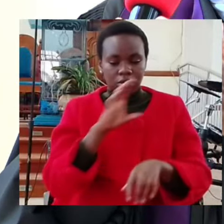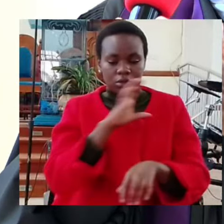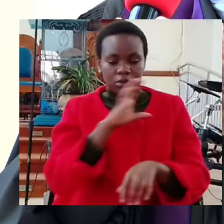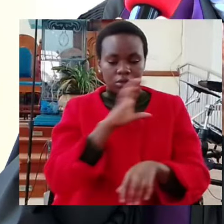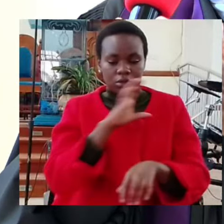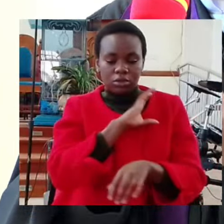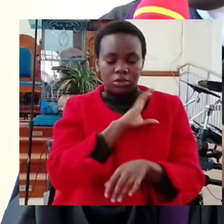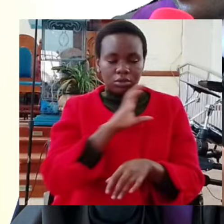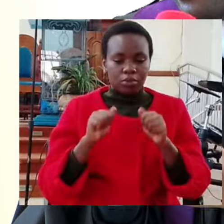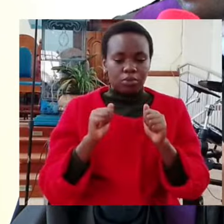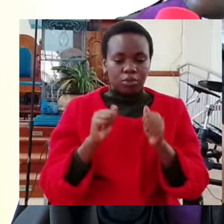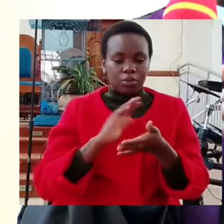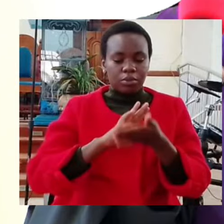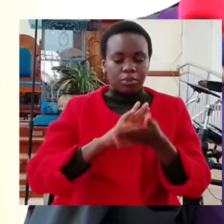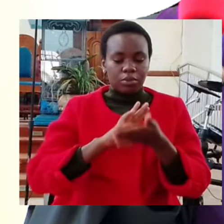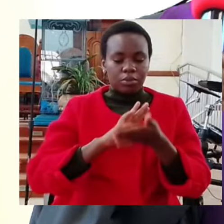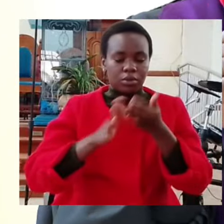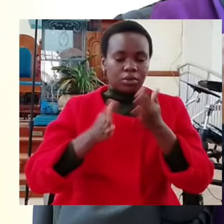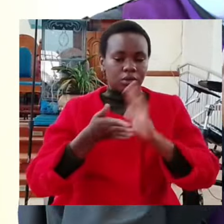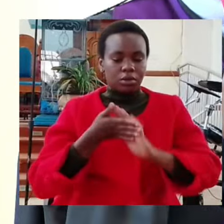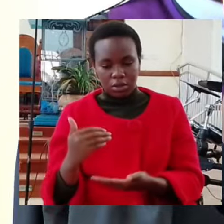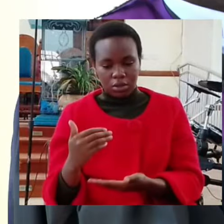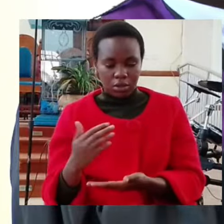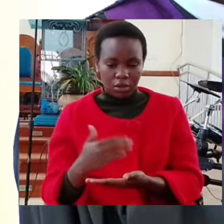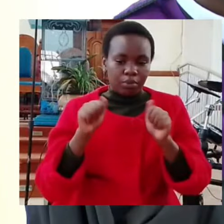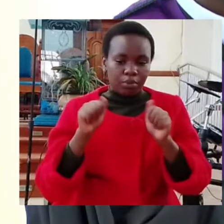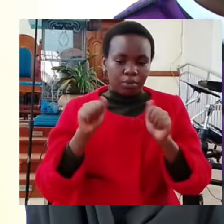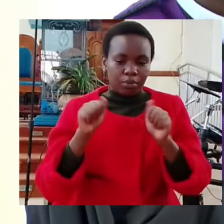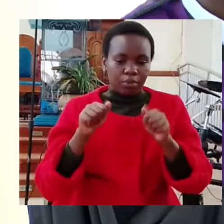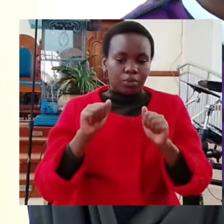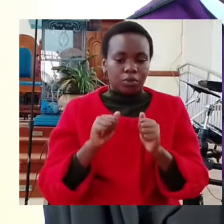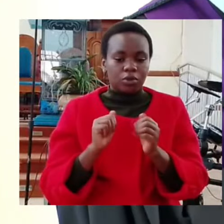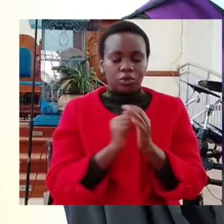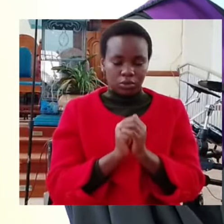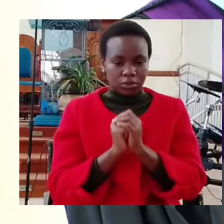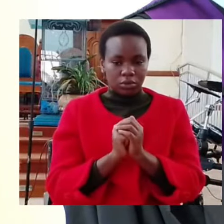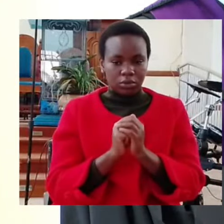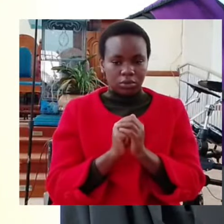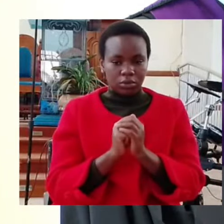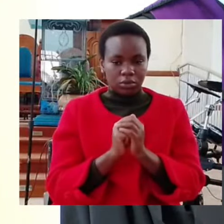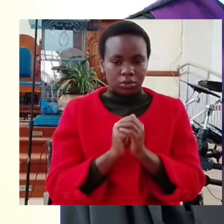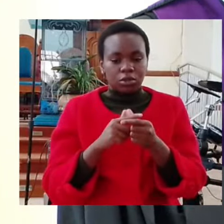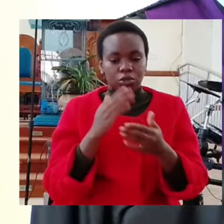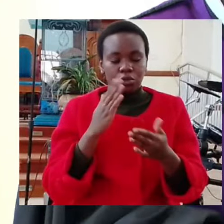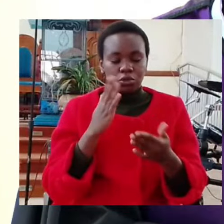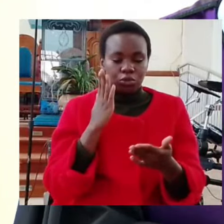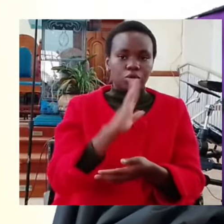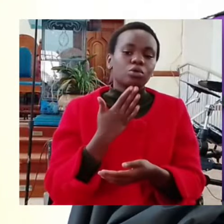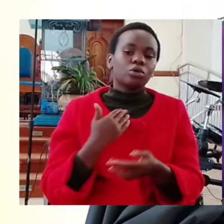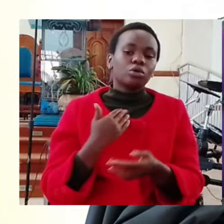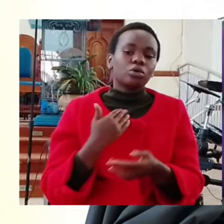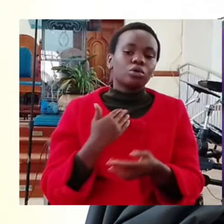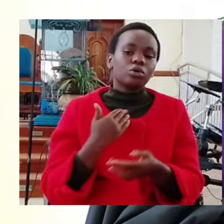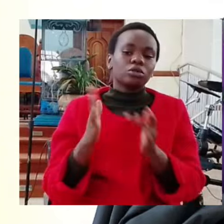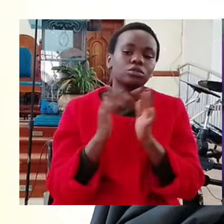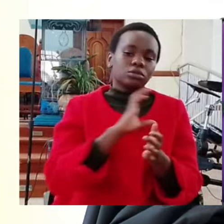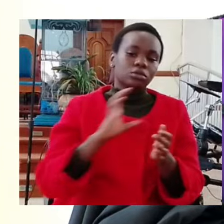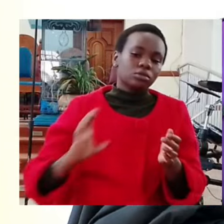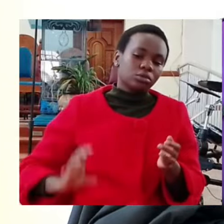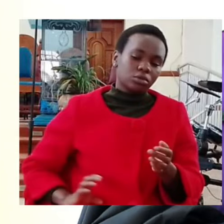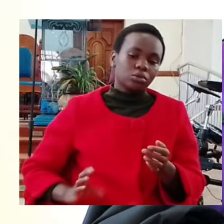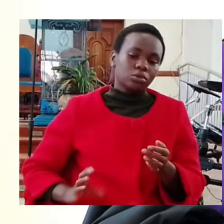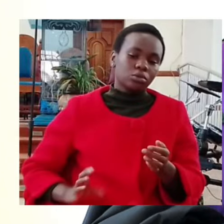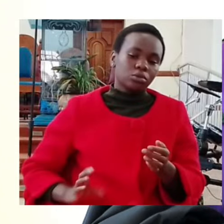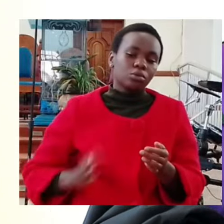ago shoka nereria. Nako nyita nerera. Todugu oneguwa muadhani bito Jesu Kristo ahana. Jesu